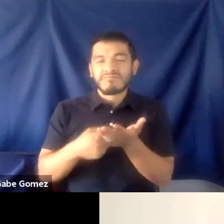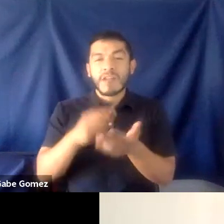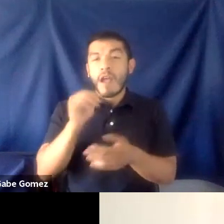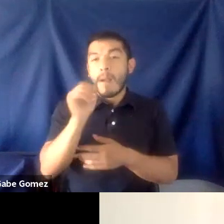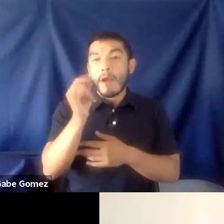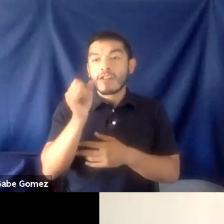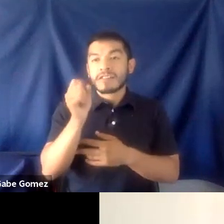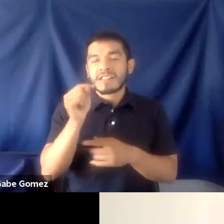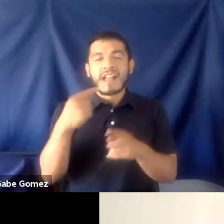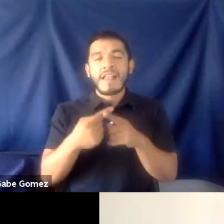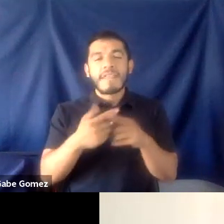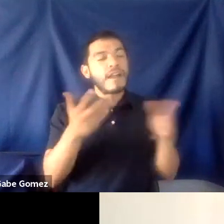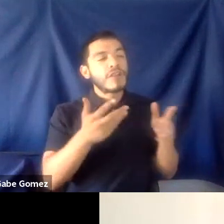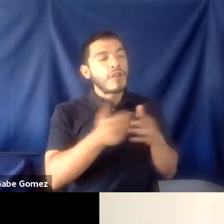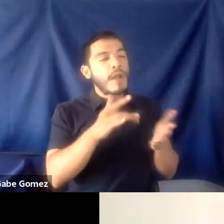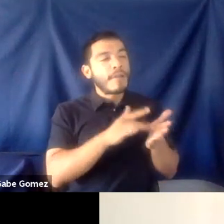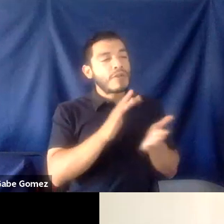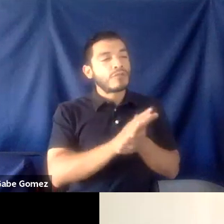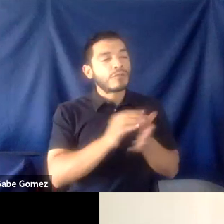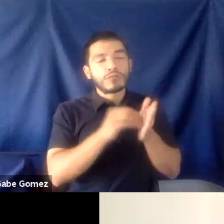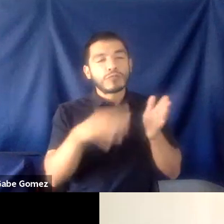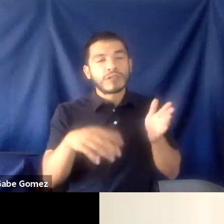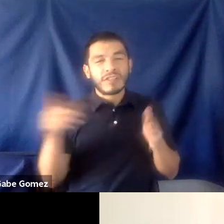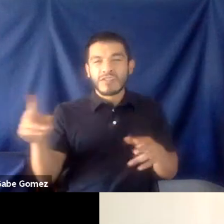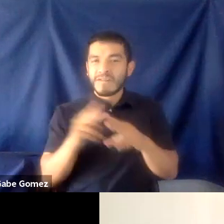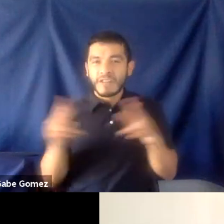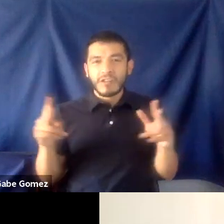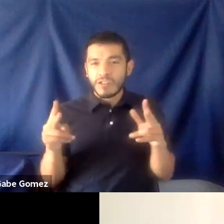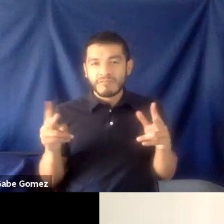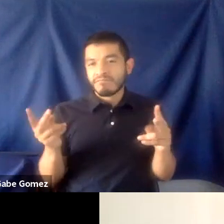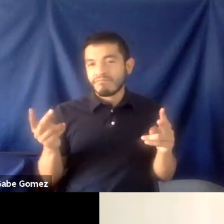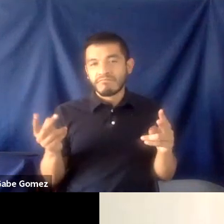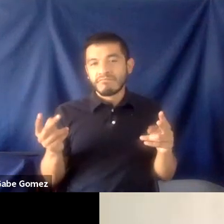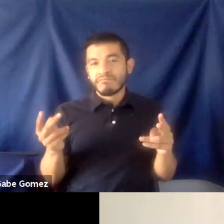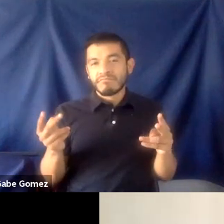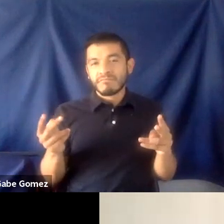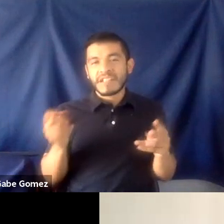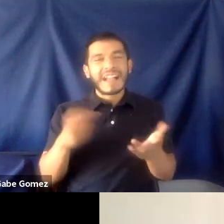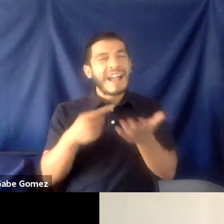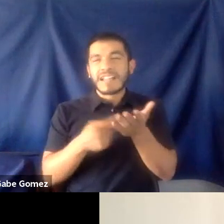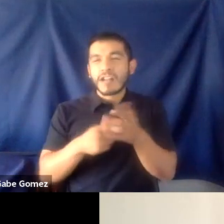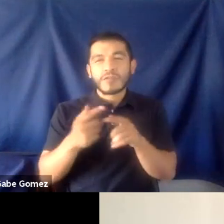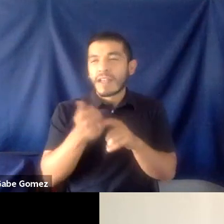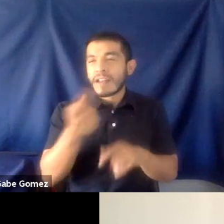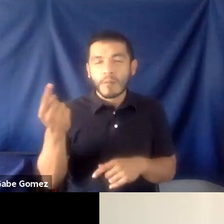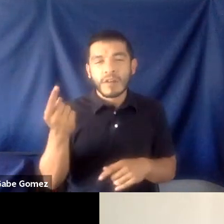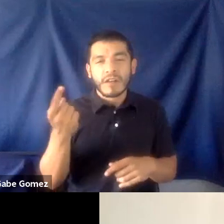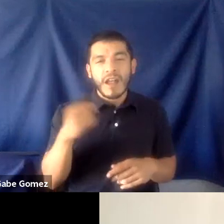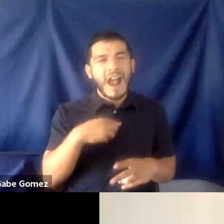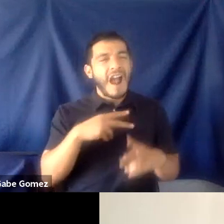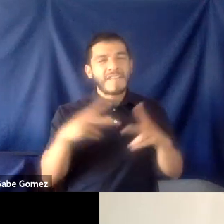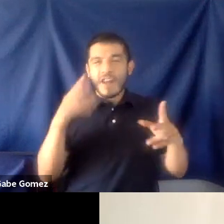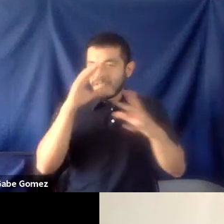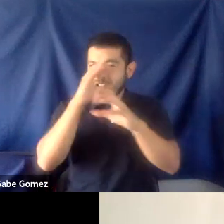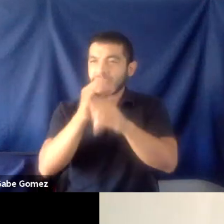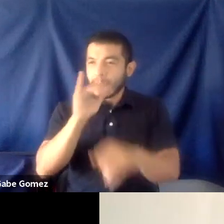Marxists, and then she could also talk to like a middle school student. She was such a could talk to anybody. And I was really fascinated by that.